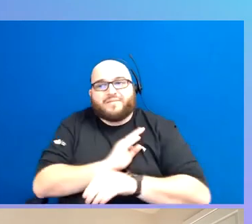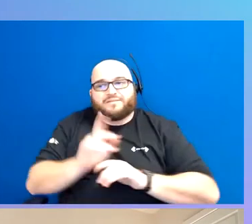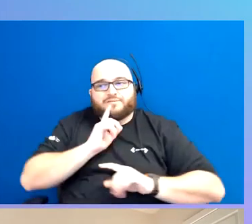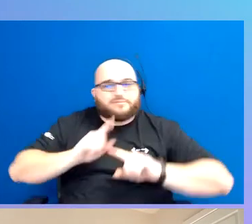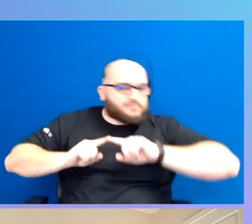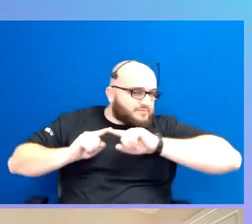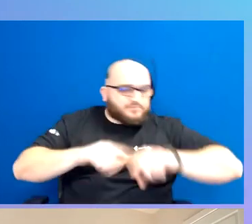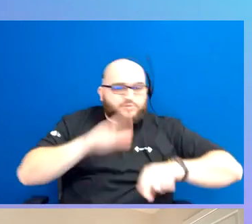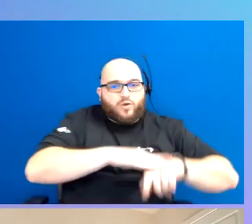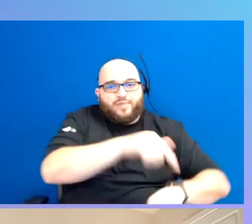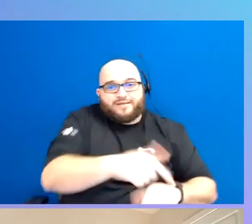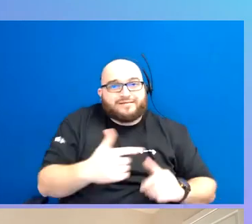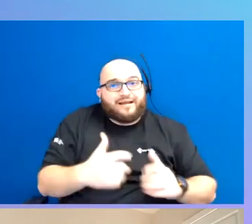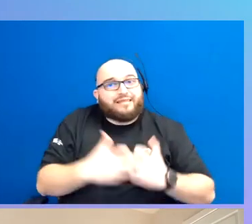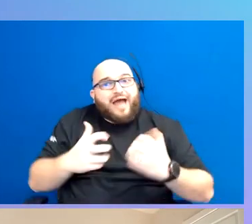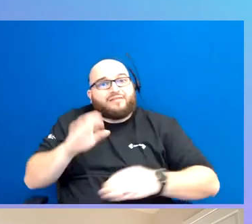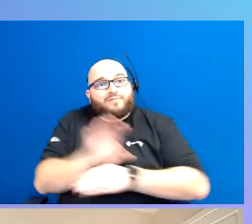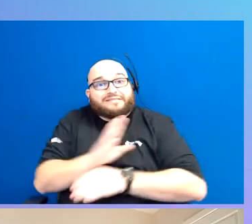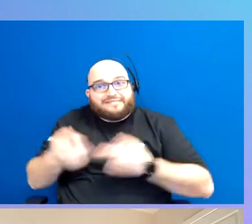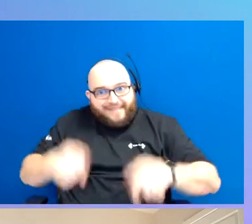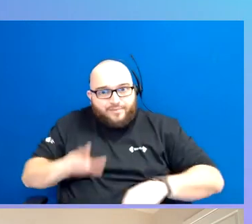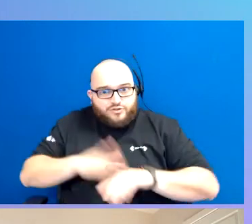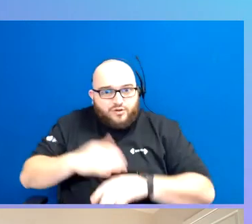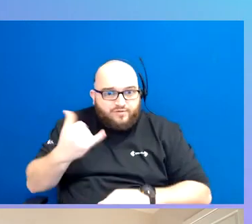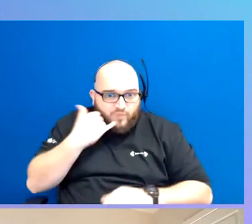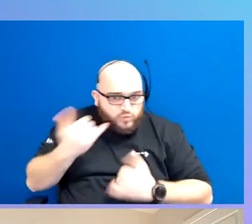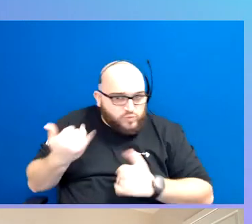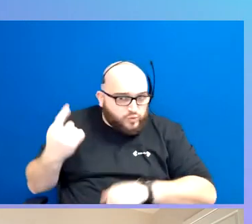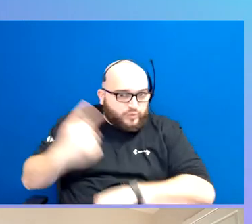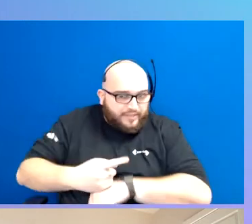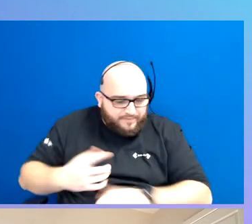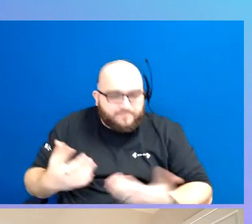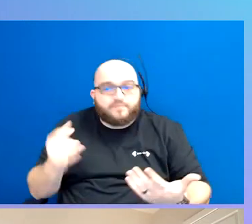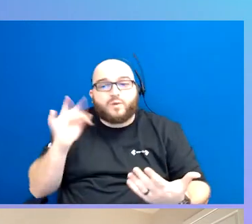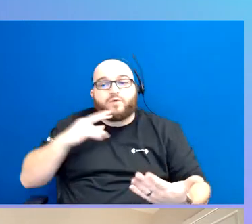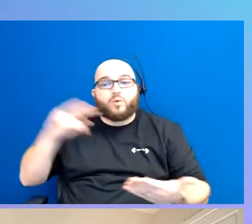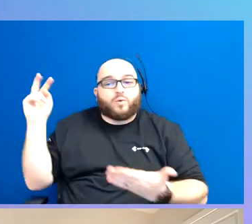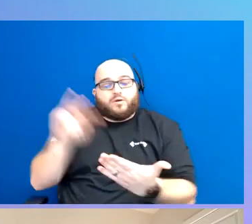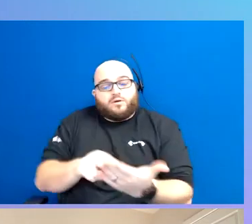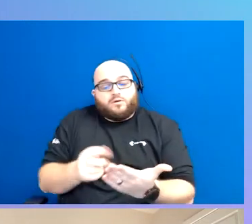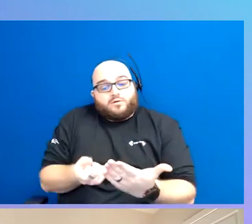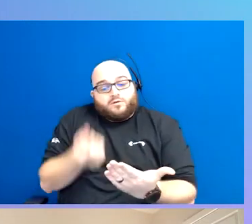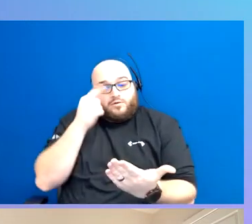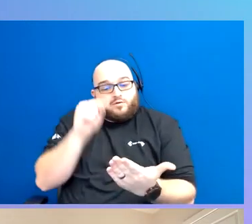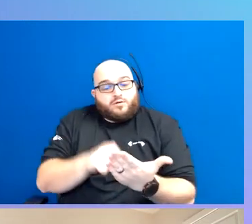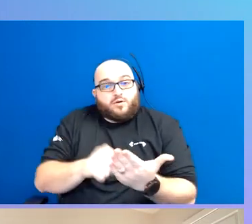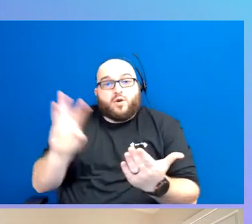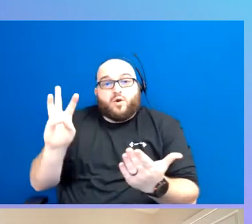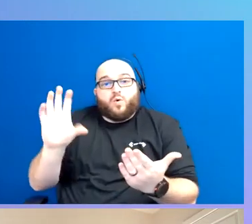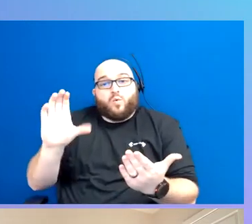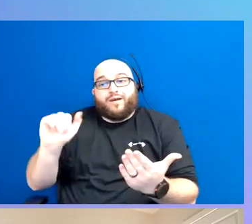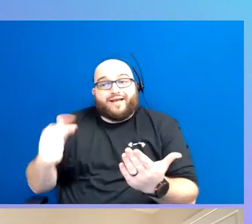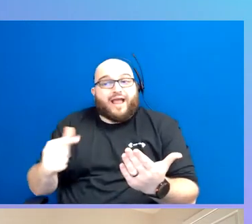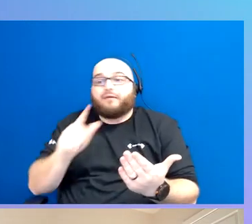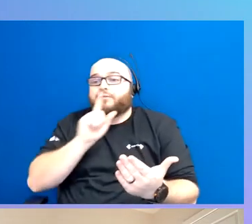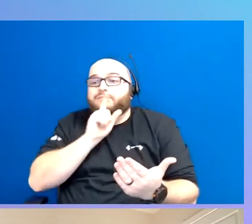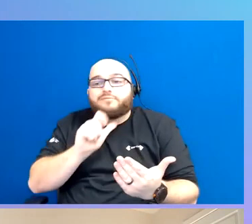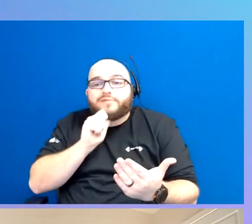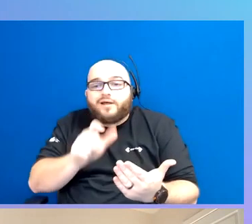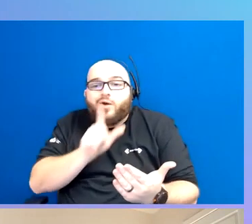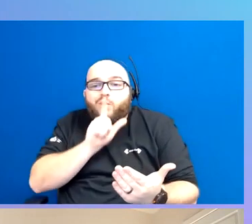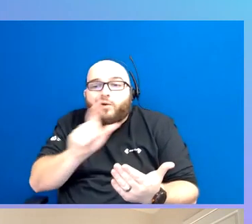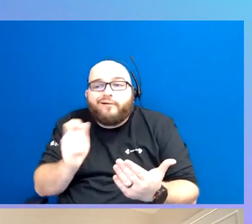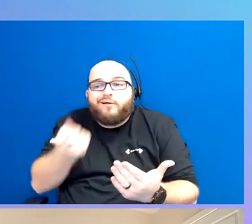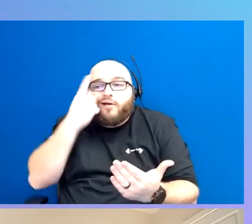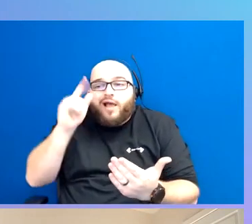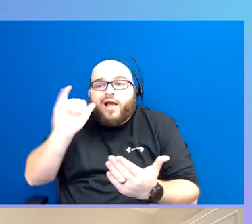mobile phones. So if you look at it, the WCAG did not know about mobile devices or the